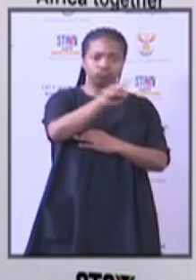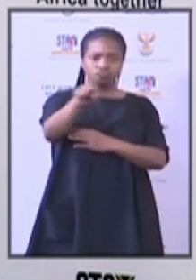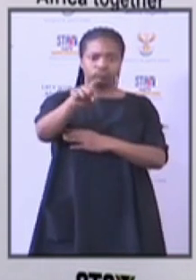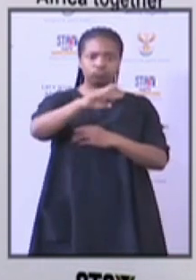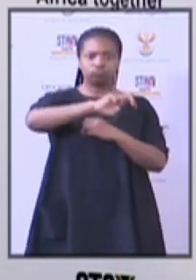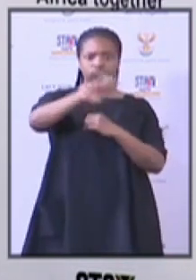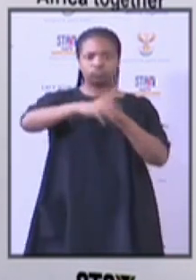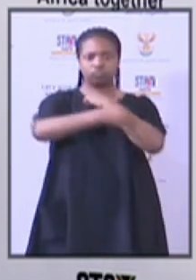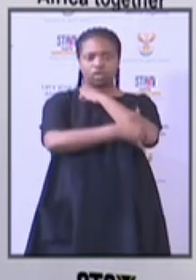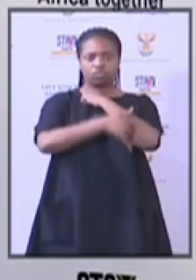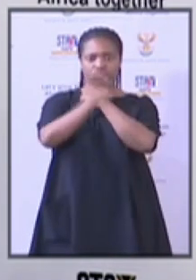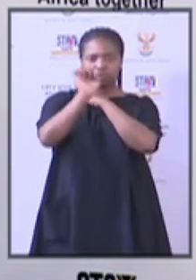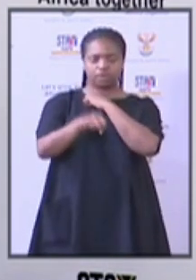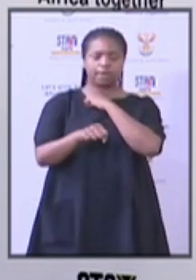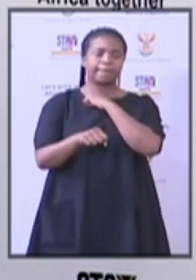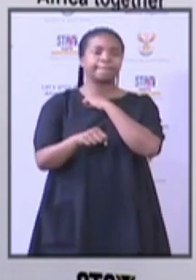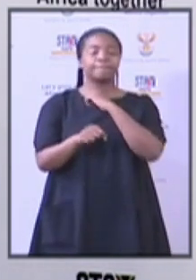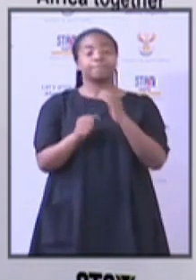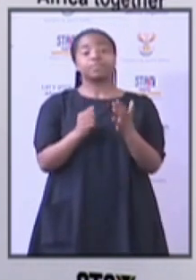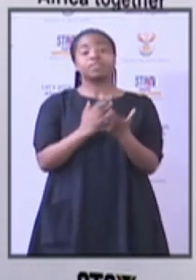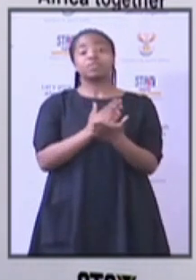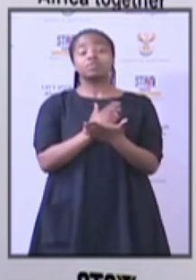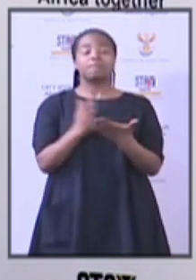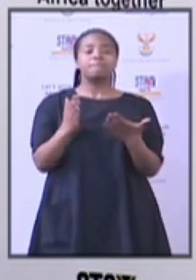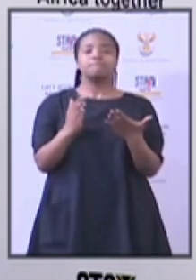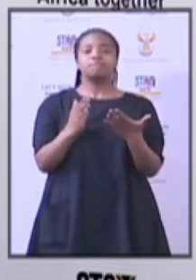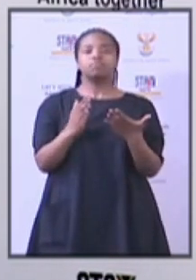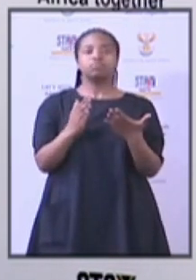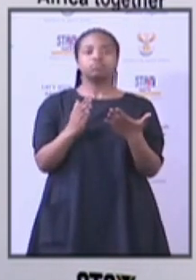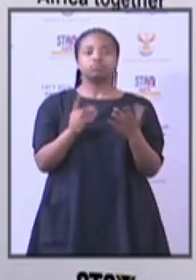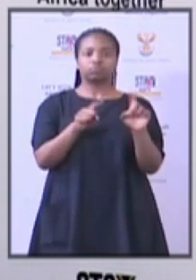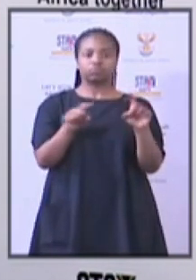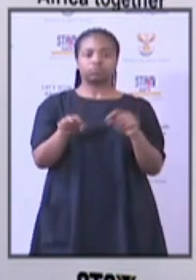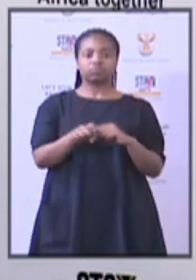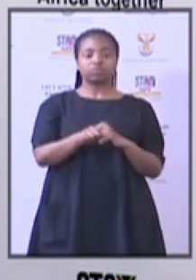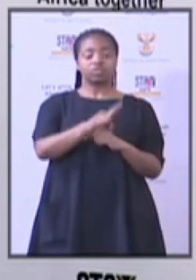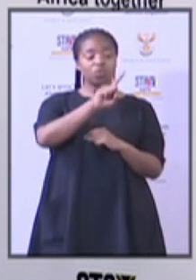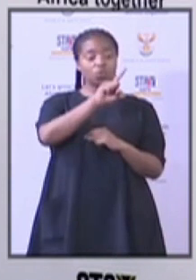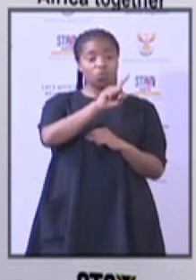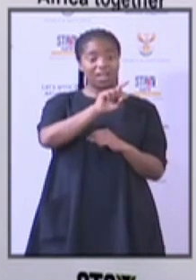essential economic sectors. So for those, we've issued